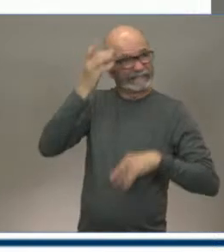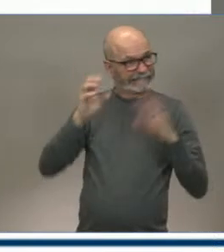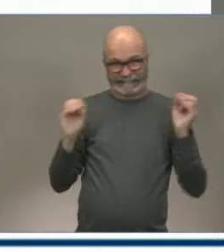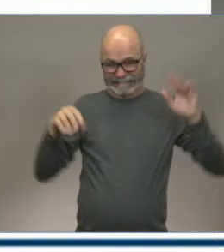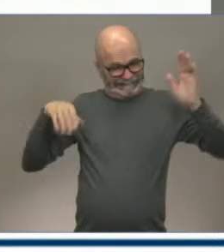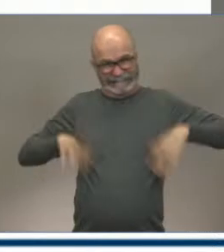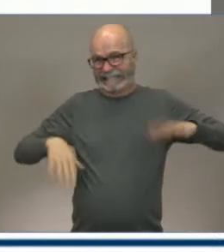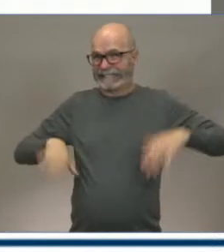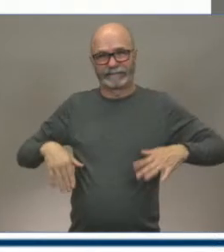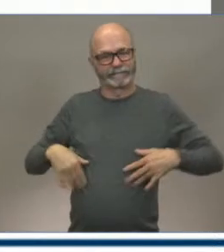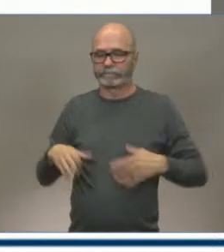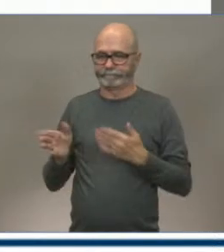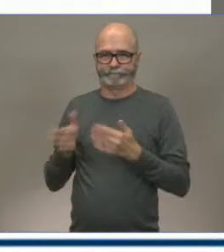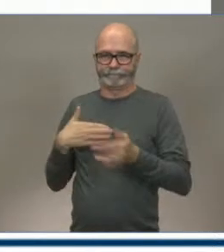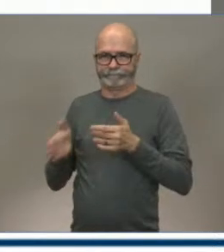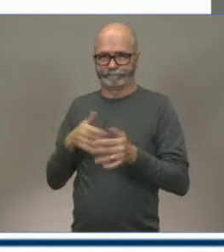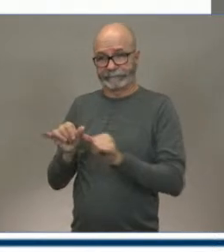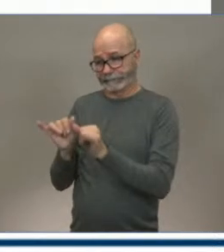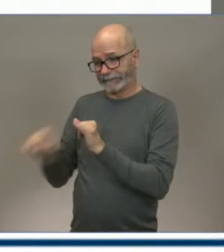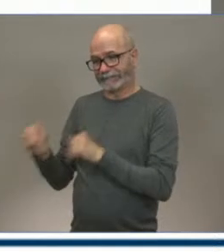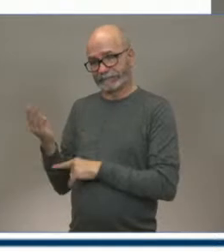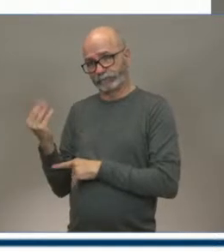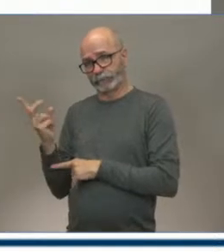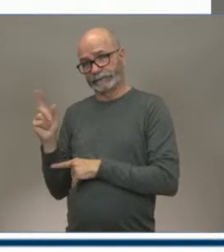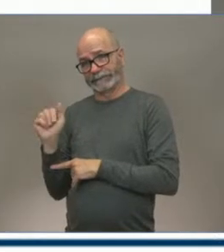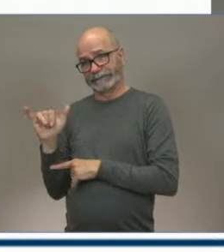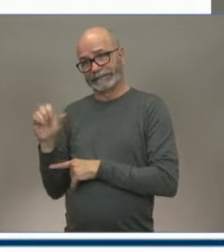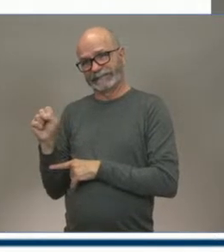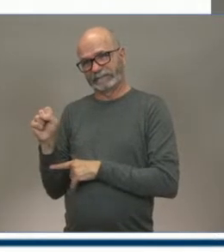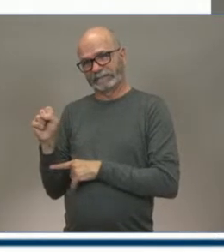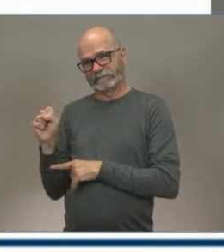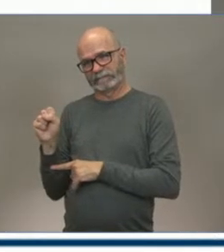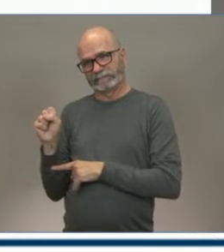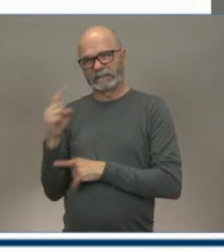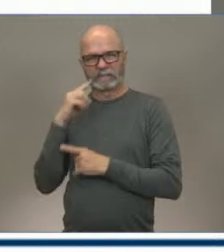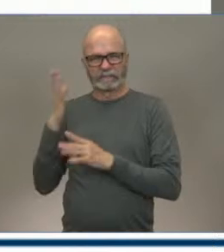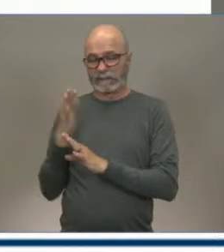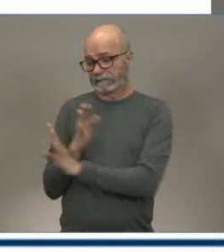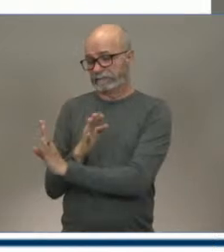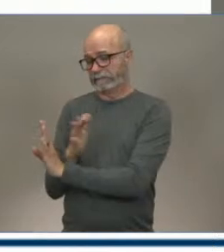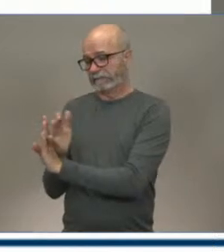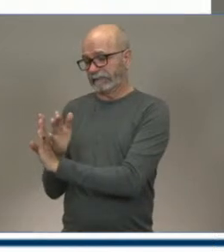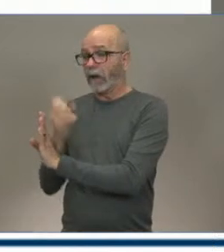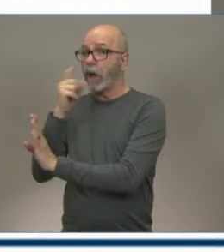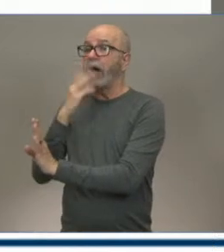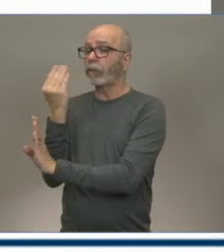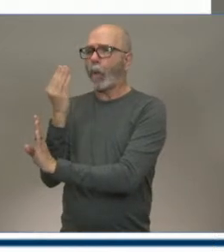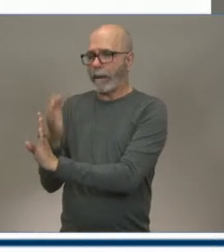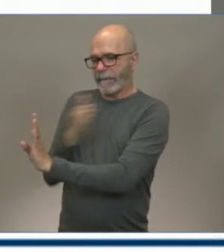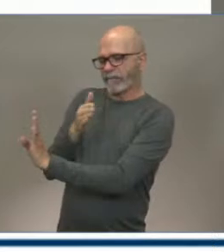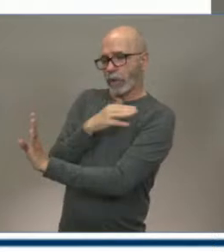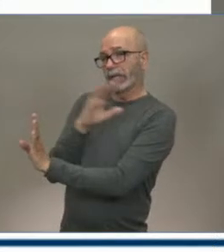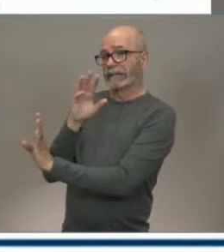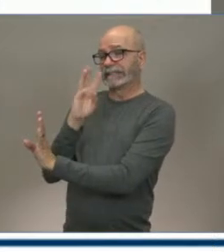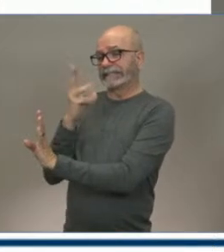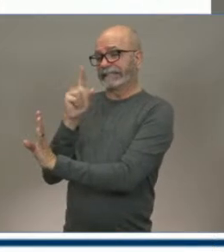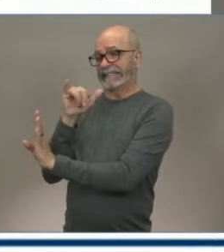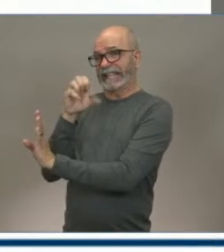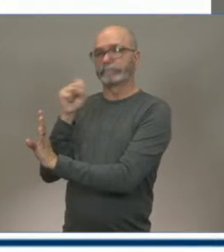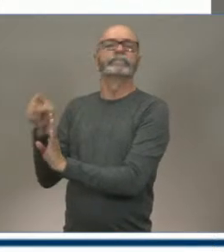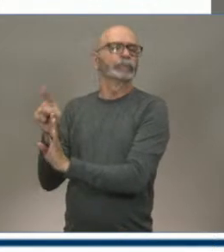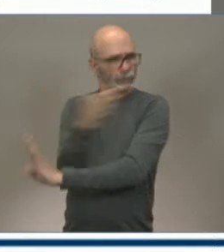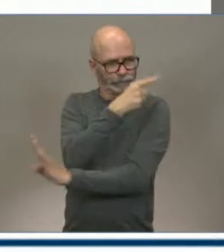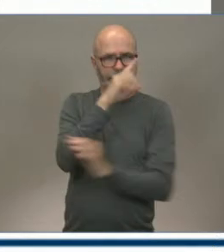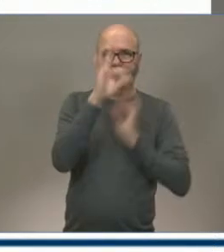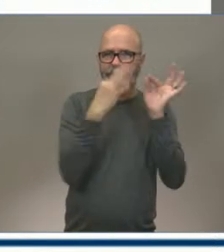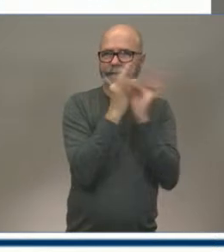quarantine. And just this week, we identified 2 positive COVID cases through this asymptomatic testing stream, and that